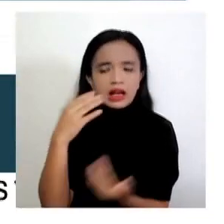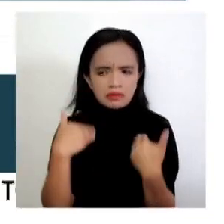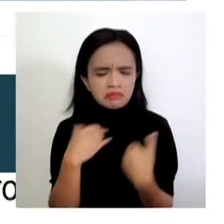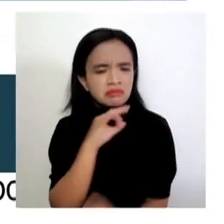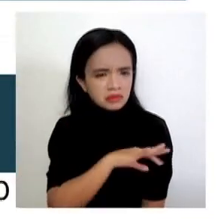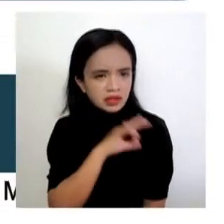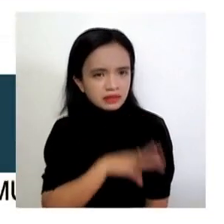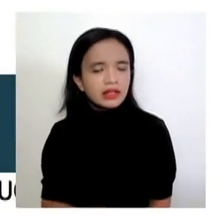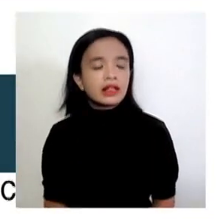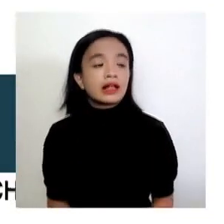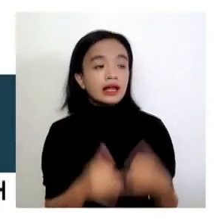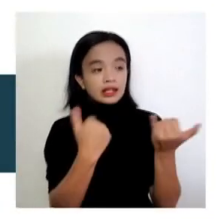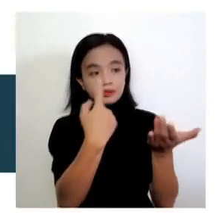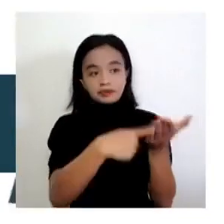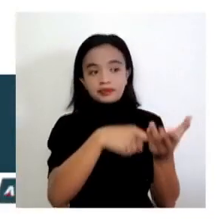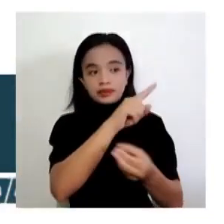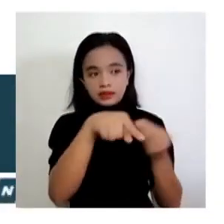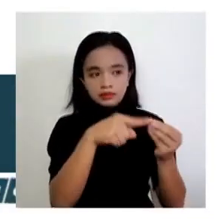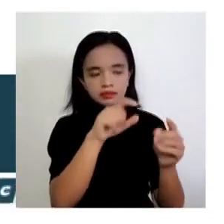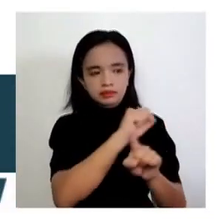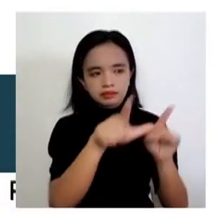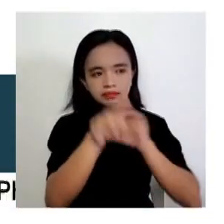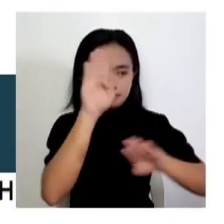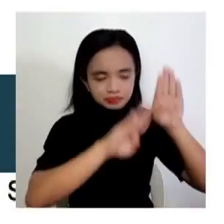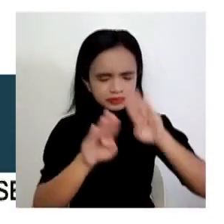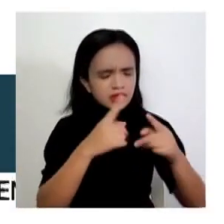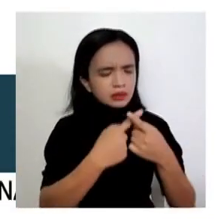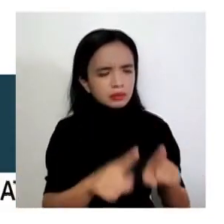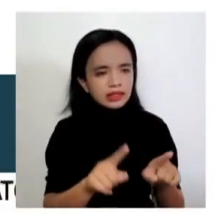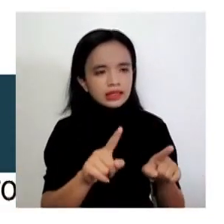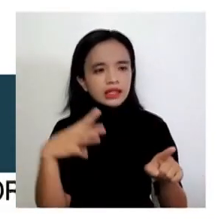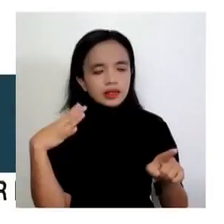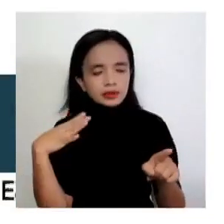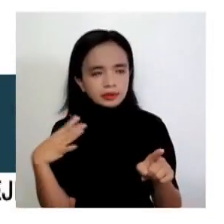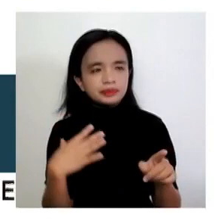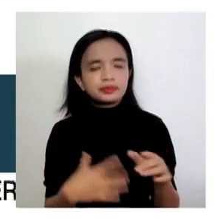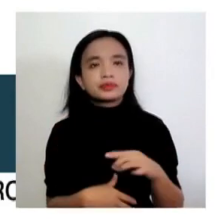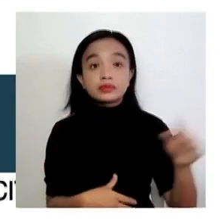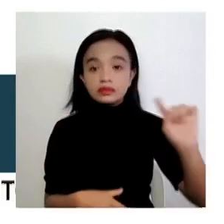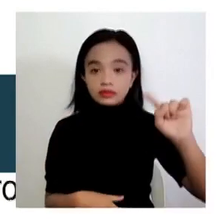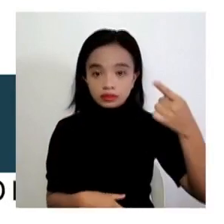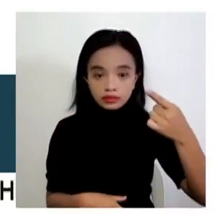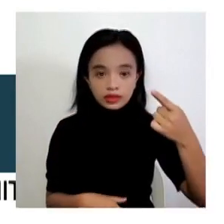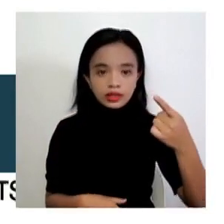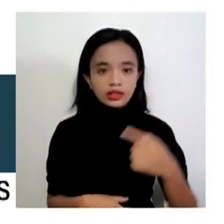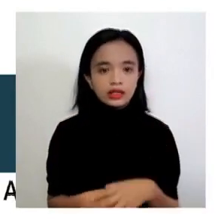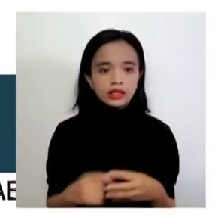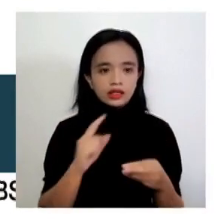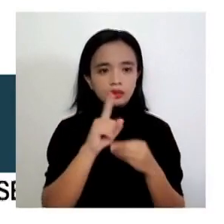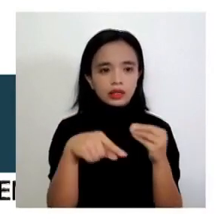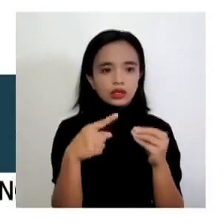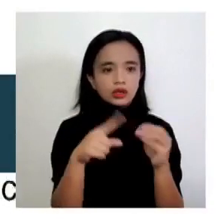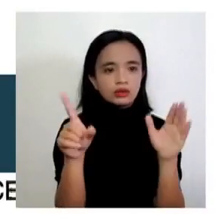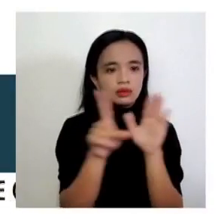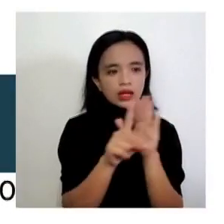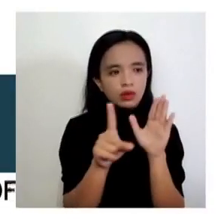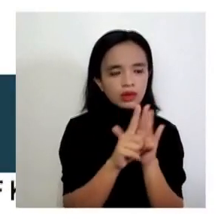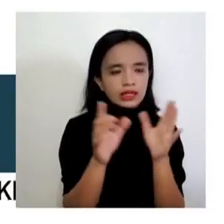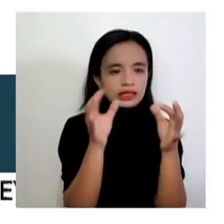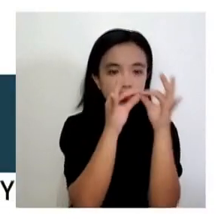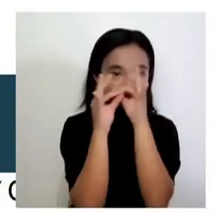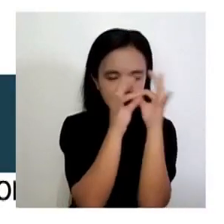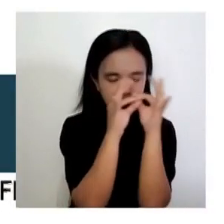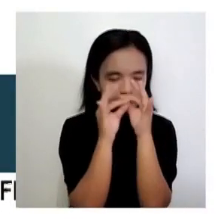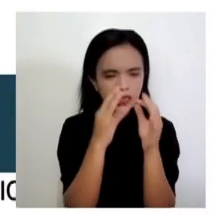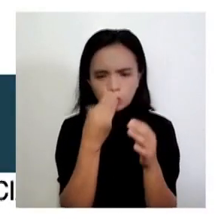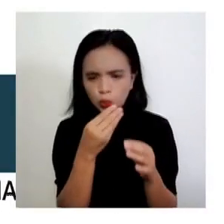We're going to talk more about the social ills in a bit, but first, as in the proliferation of illegal drugs and the syndicates behind